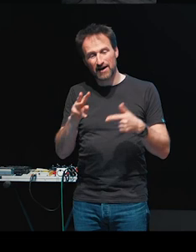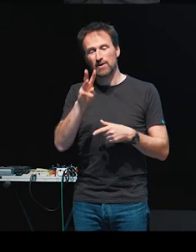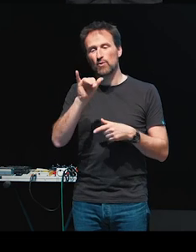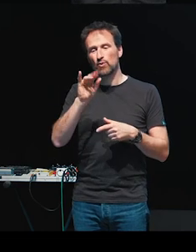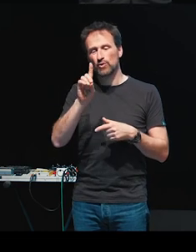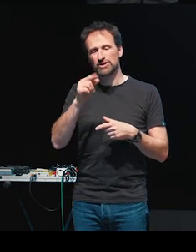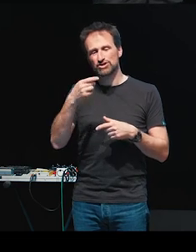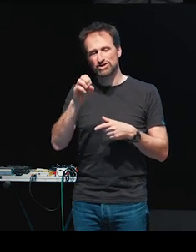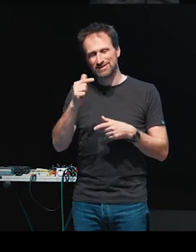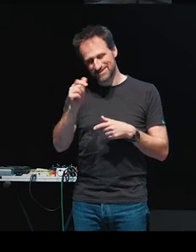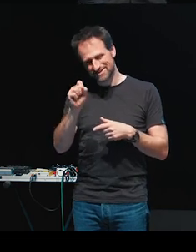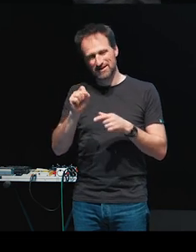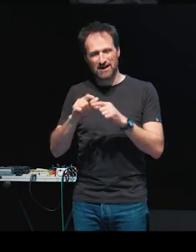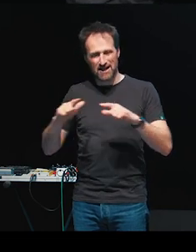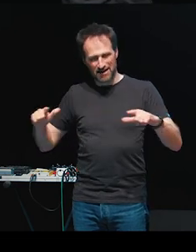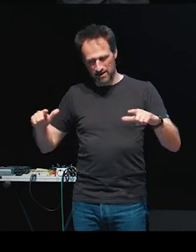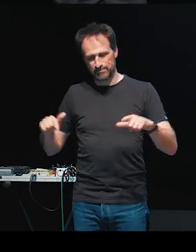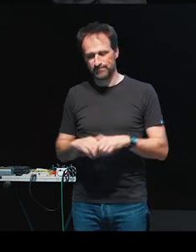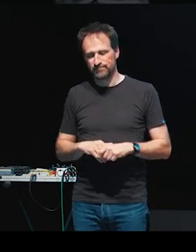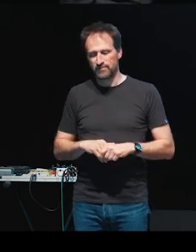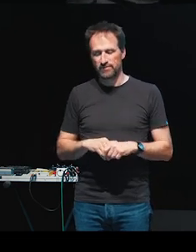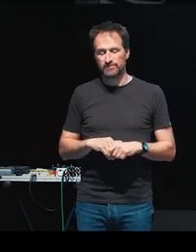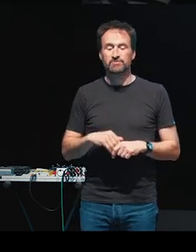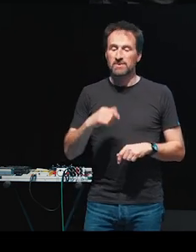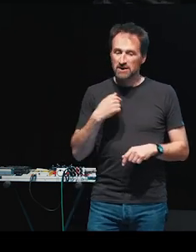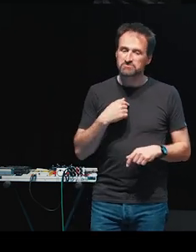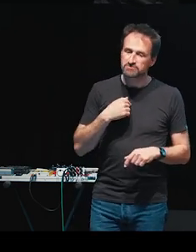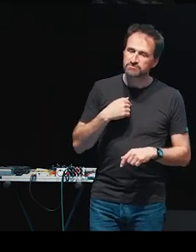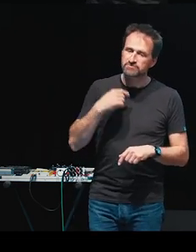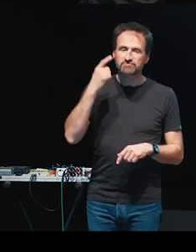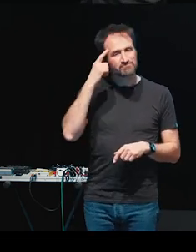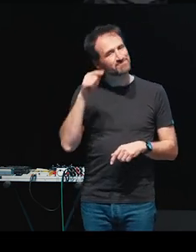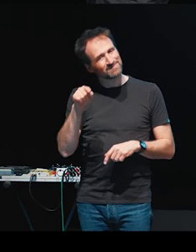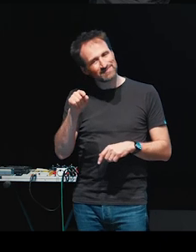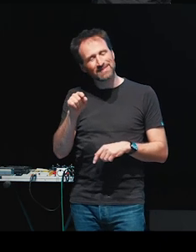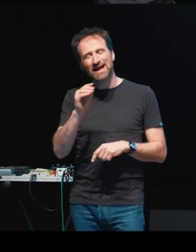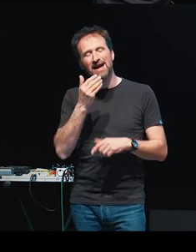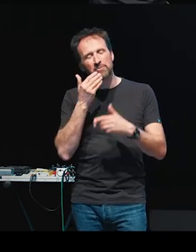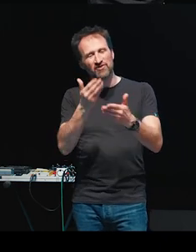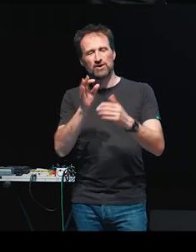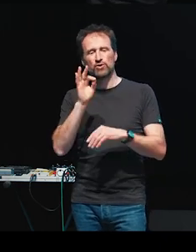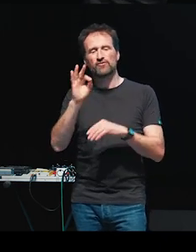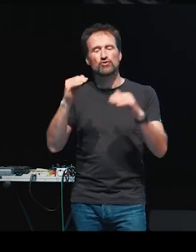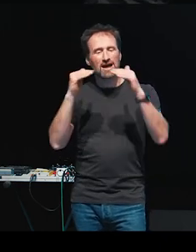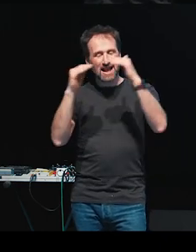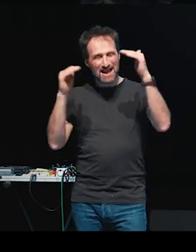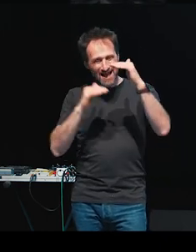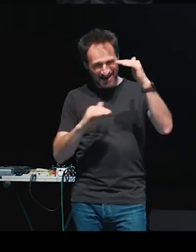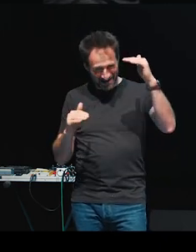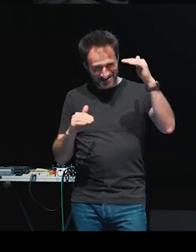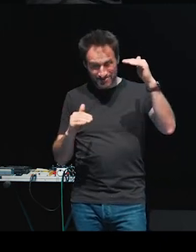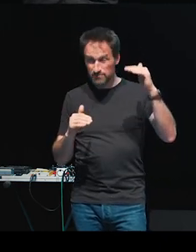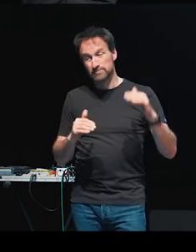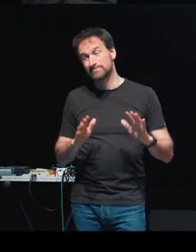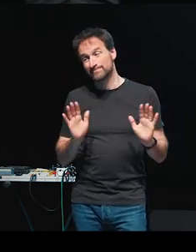architecture. I would advise to separate those two layers because you can come up with completely